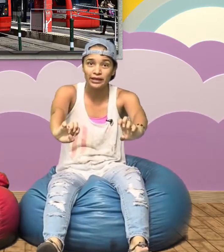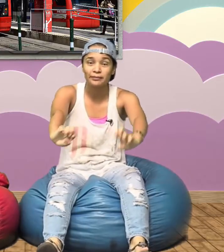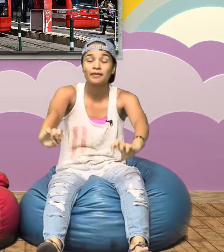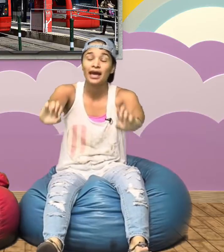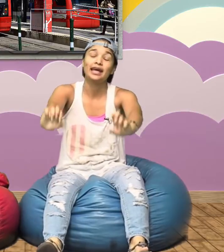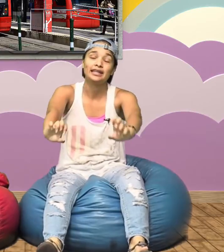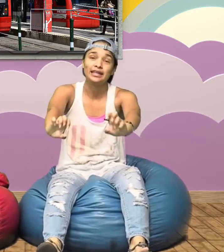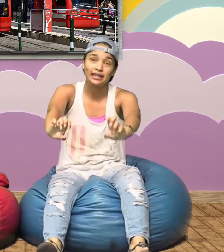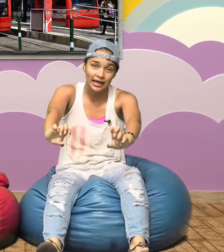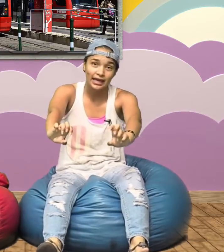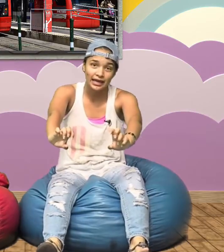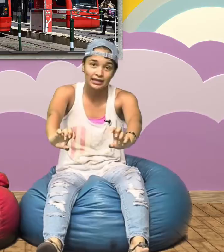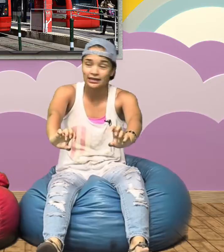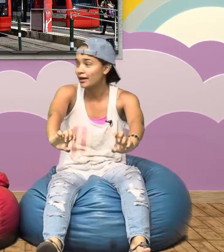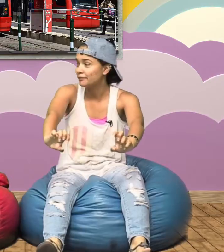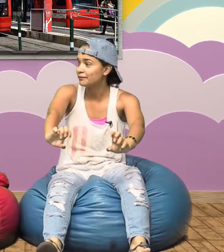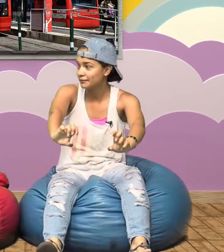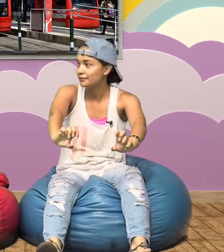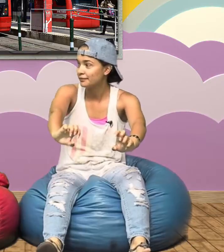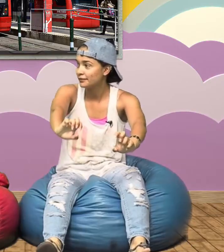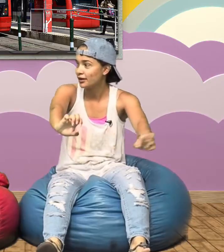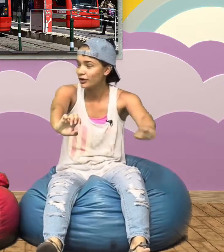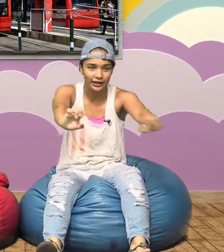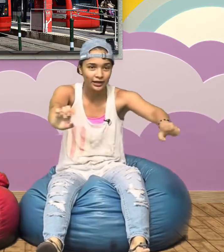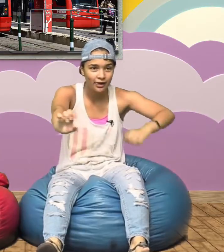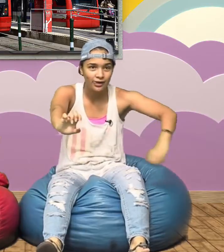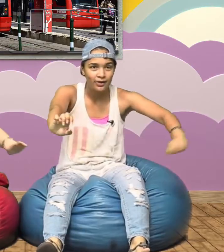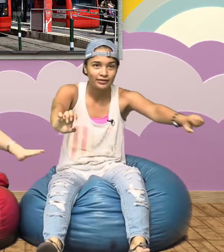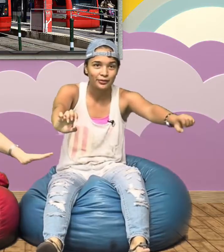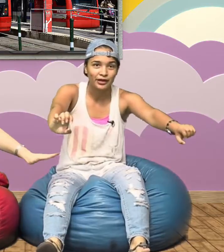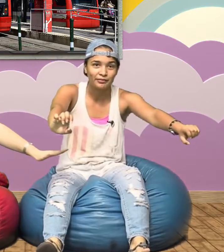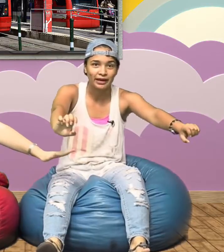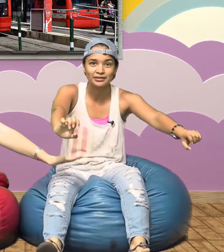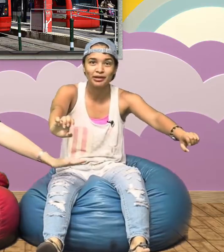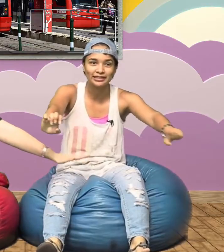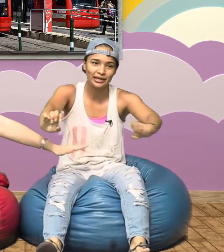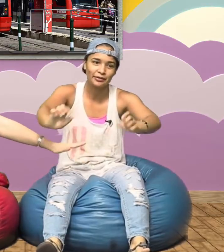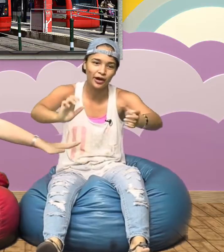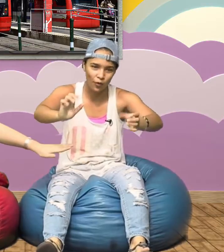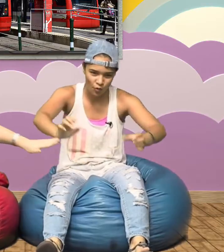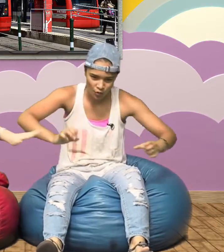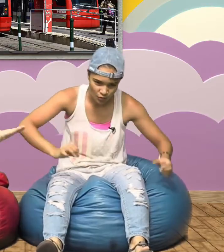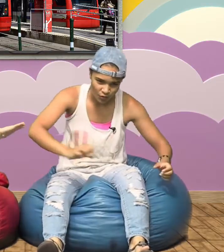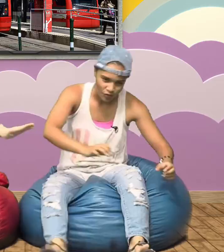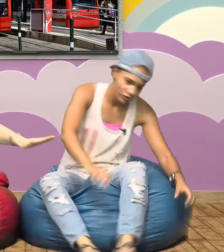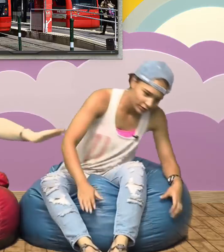quick wee-wee. And then, yeah. Then we Okay. come back as plants. Then we come back as planes. There we